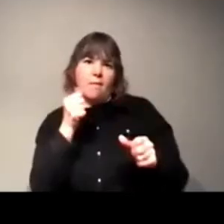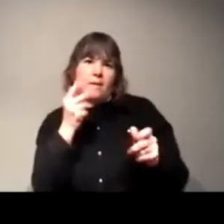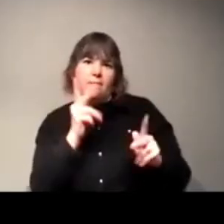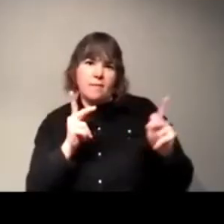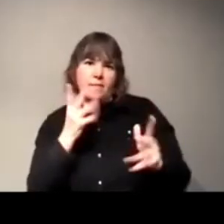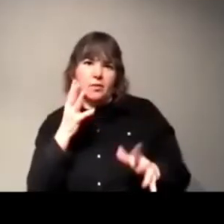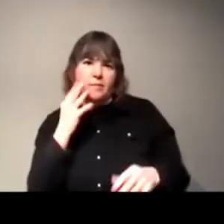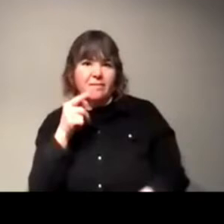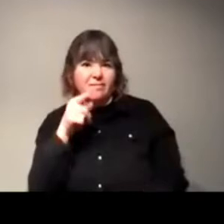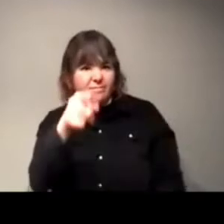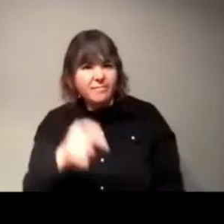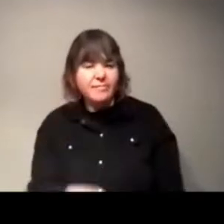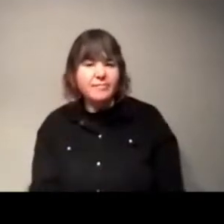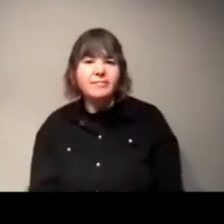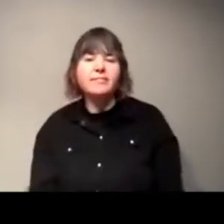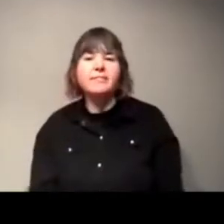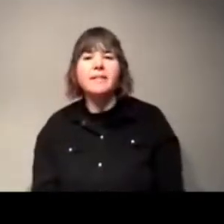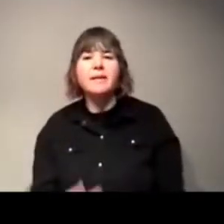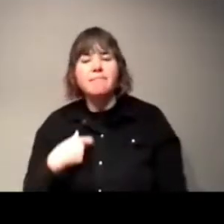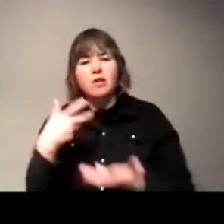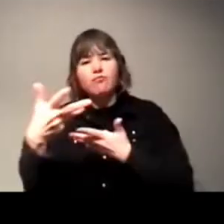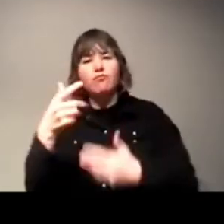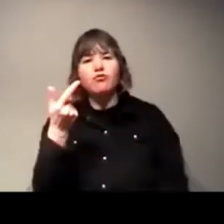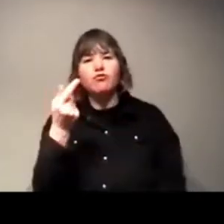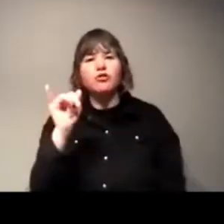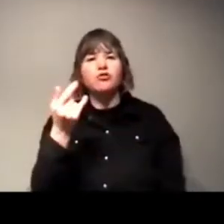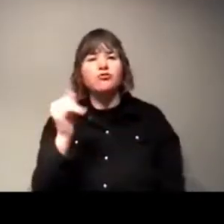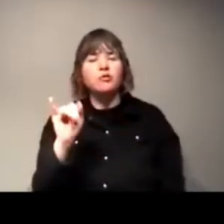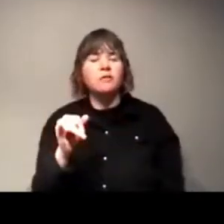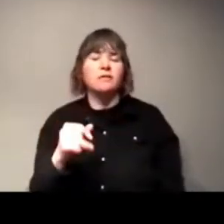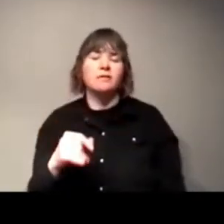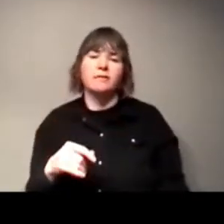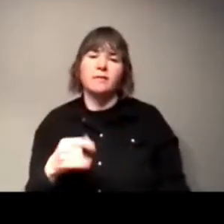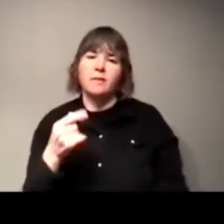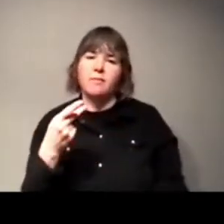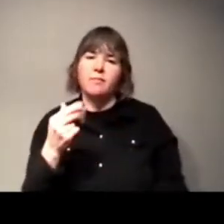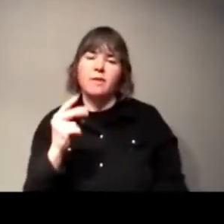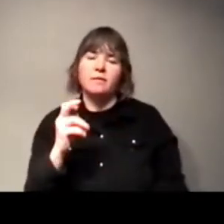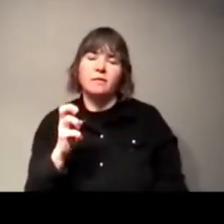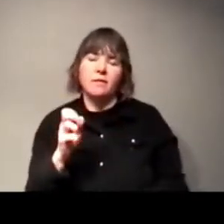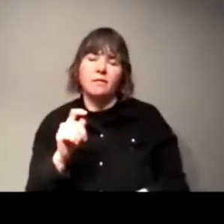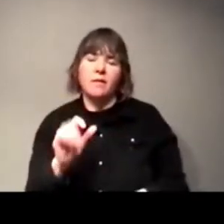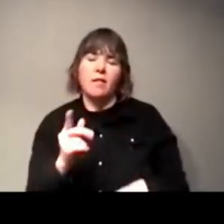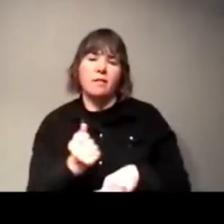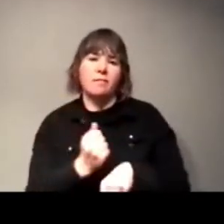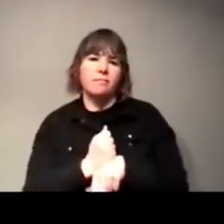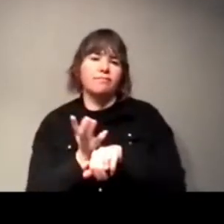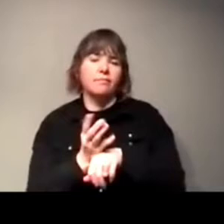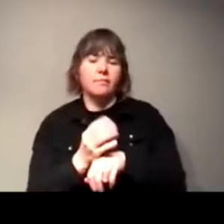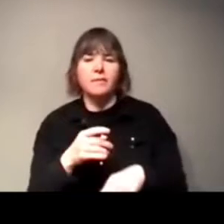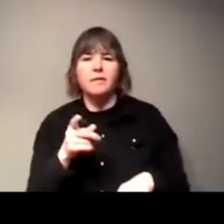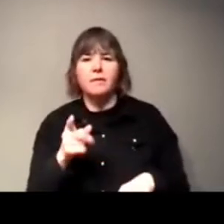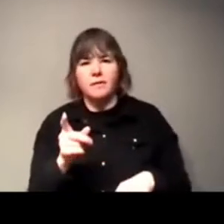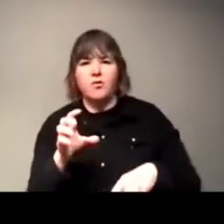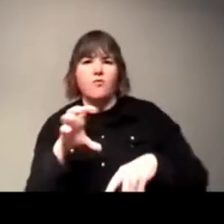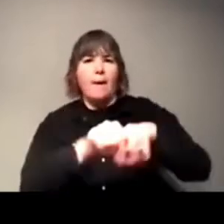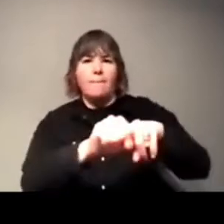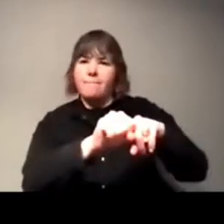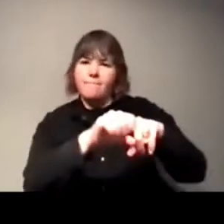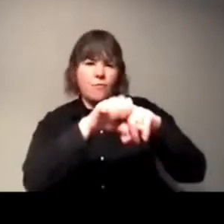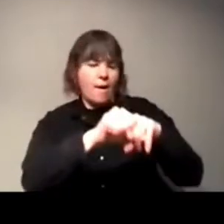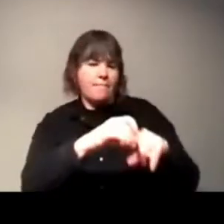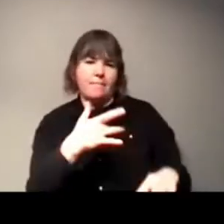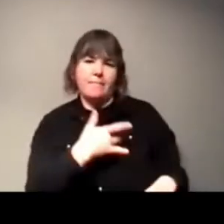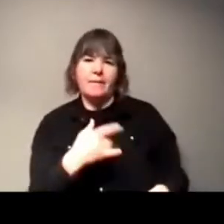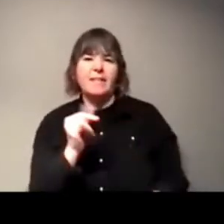Like this right here, me hanging out with Gigi, one of our prehensile-tailed porcupines. Like, she is a grabber. So if